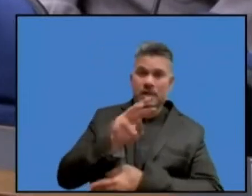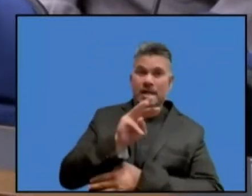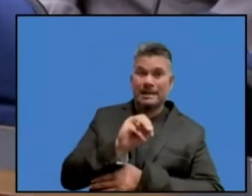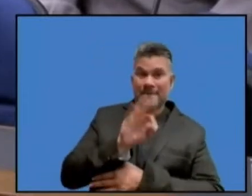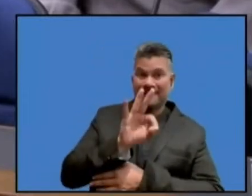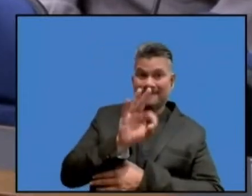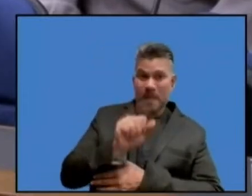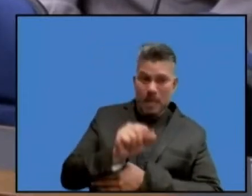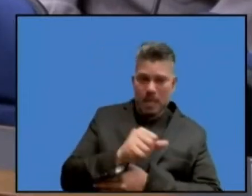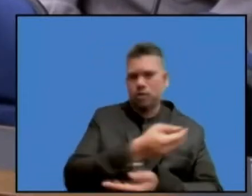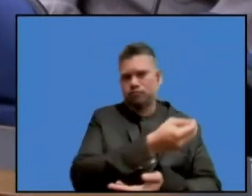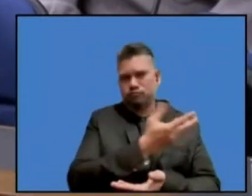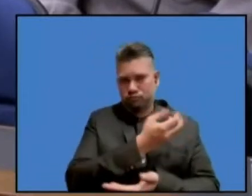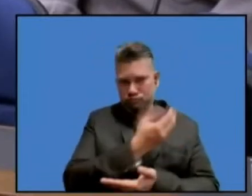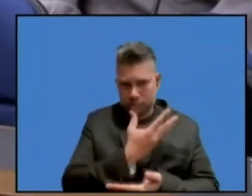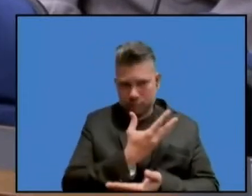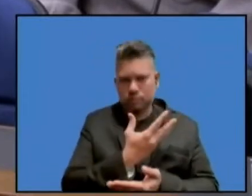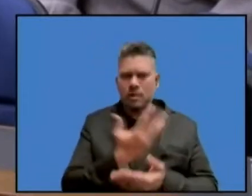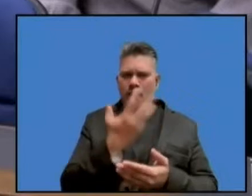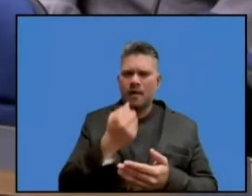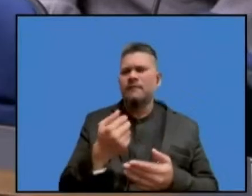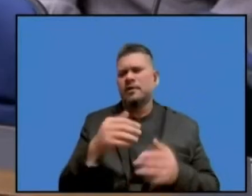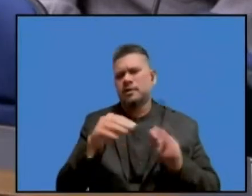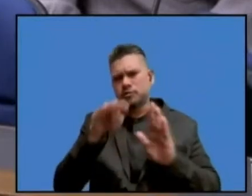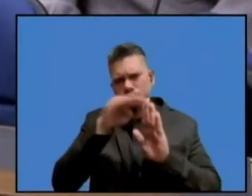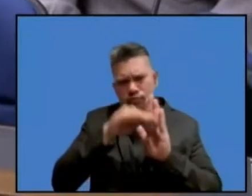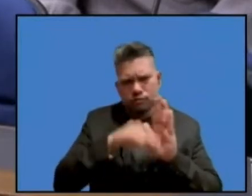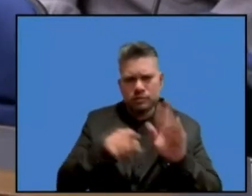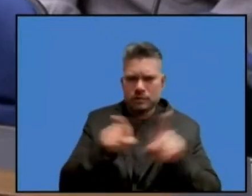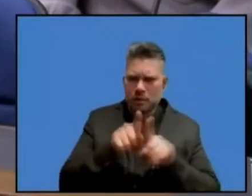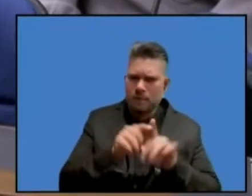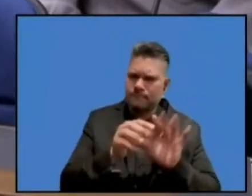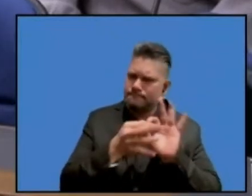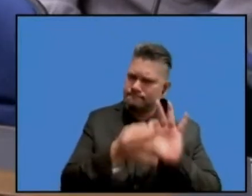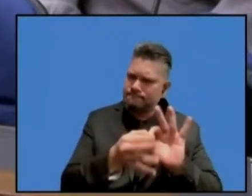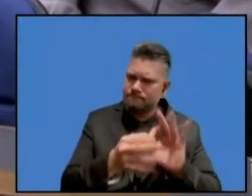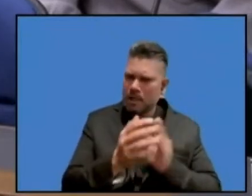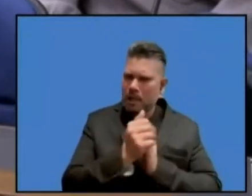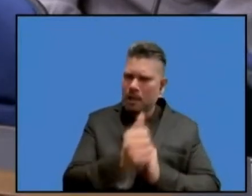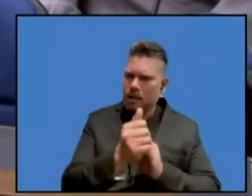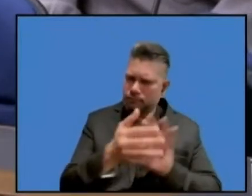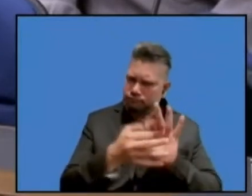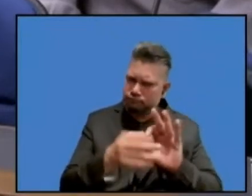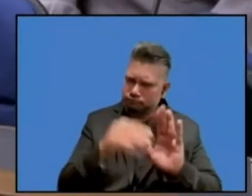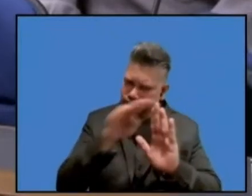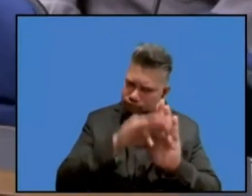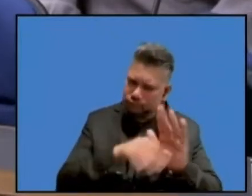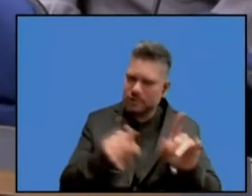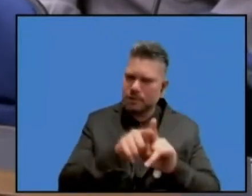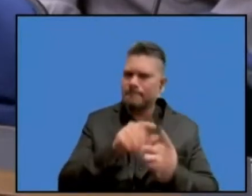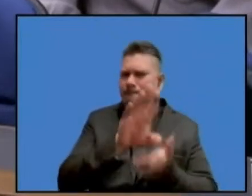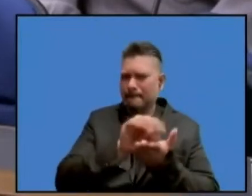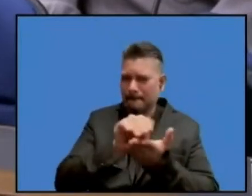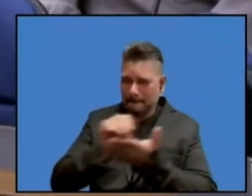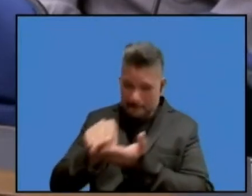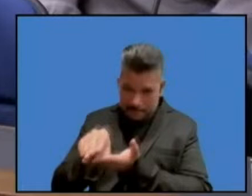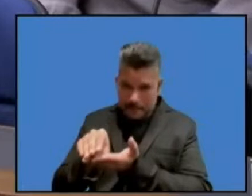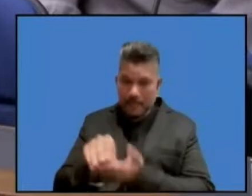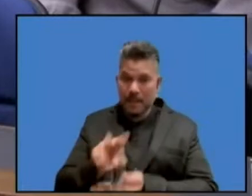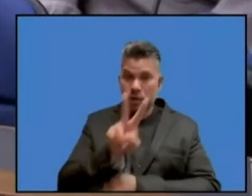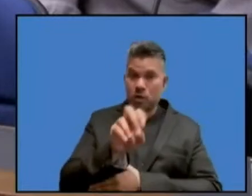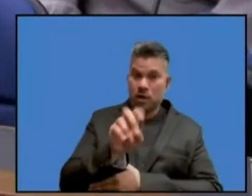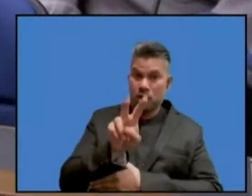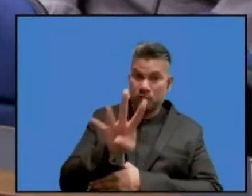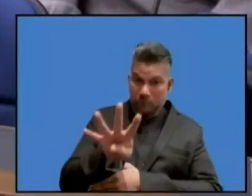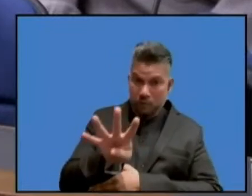regulation of specific sectoral statistics. In October 2024, the Ministry of Foreign Affairs released the